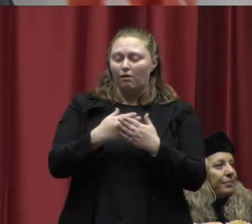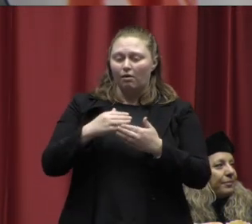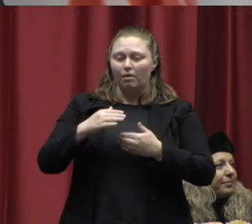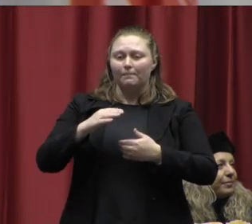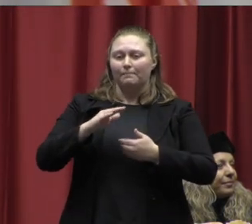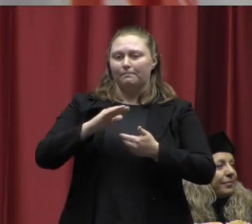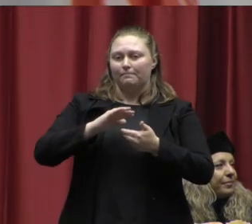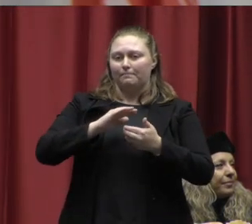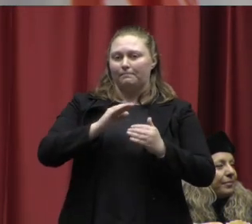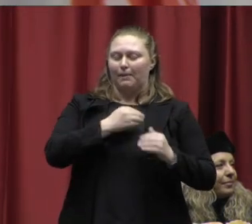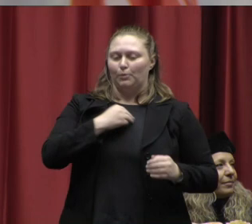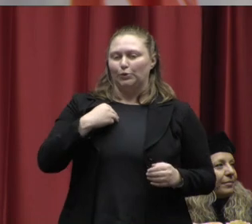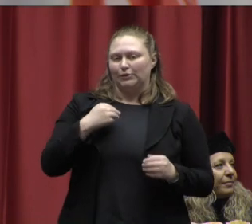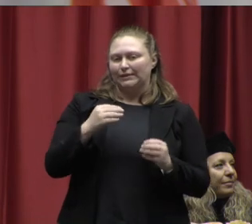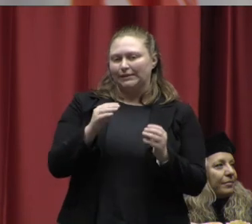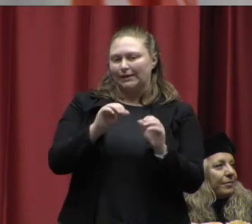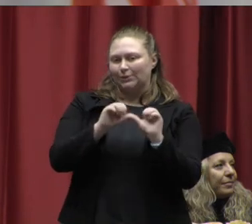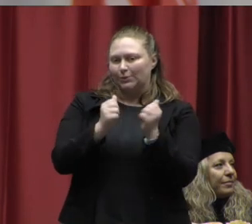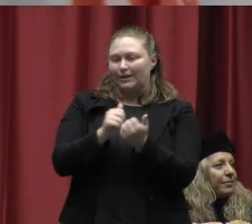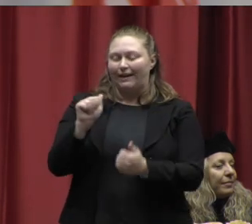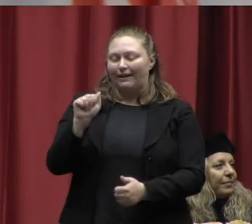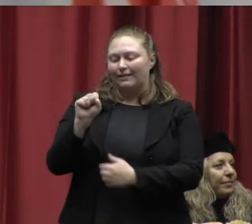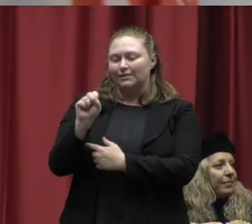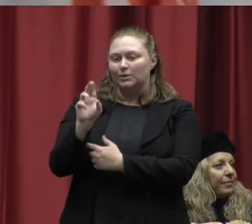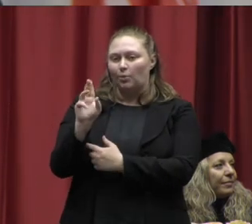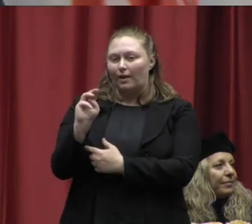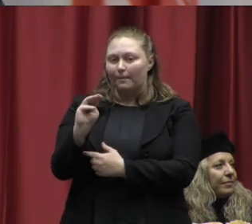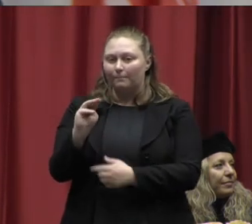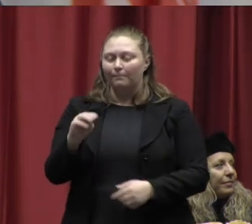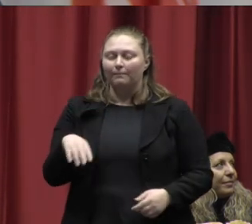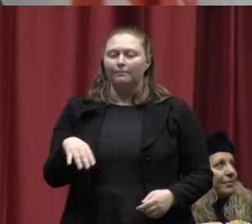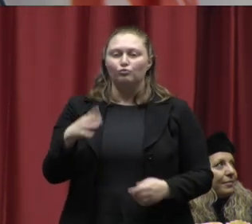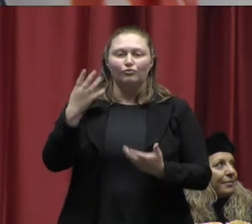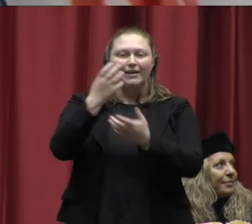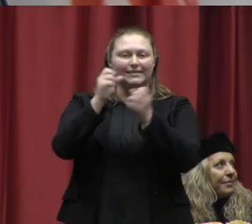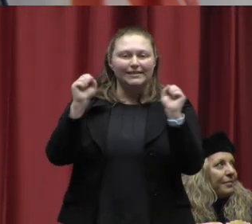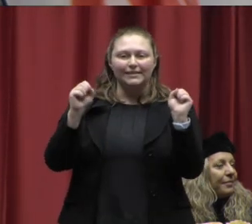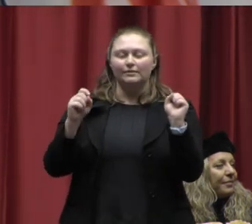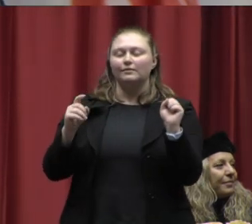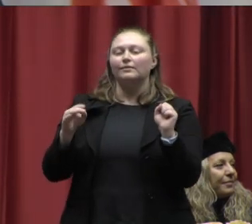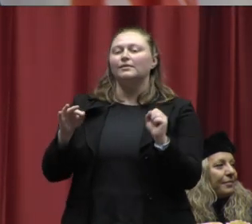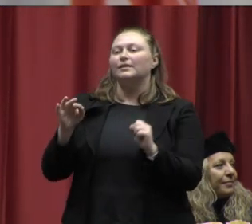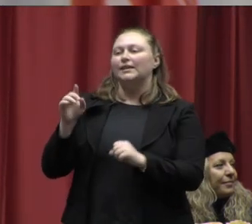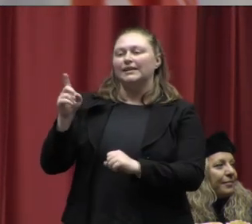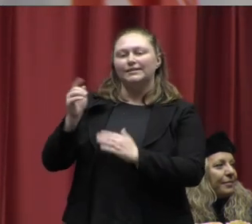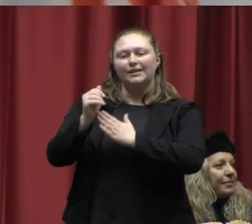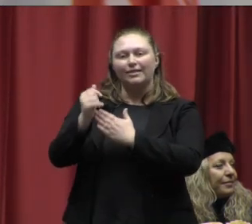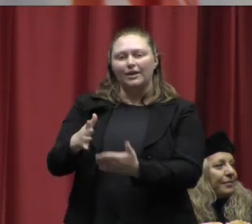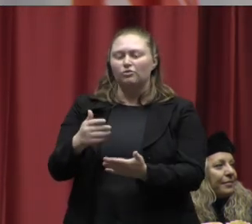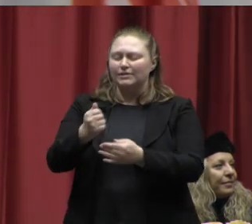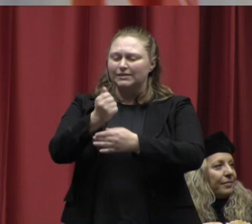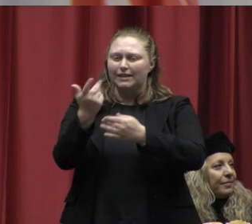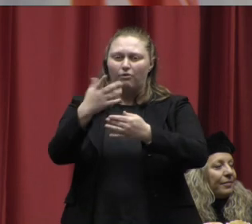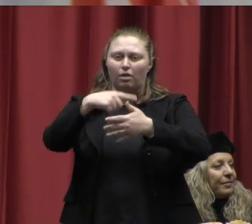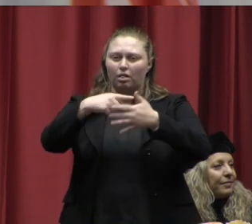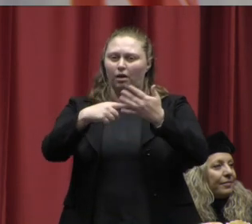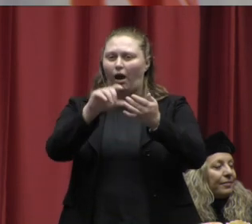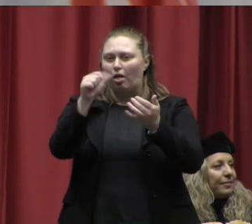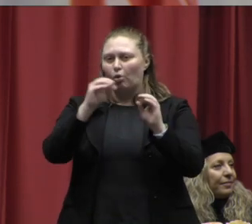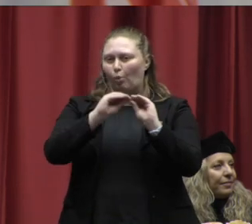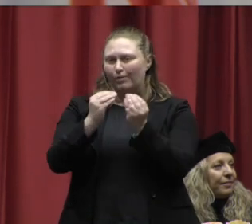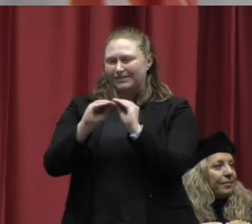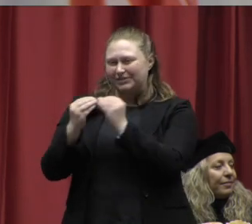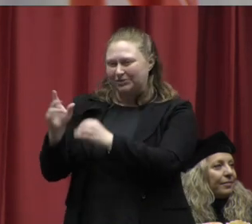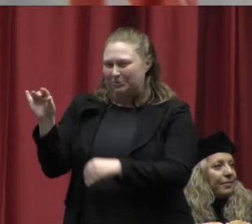Association, ASUNM President Pro Tempore, and is a leader in several other